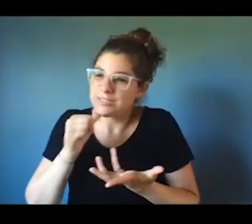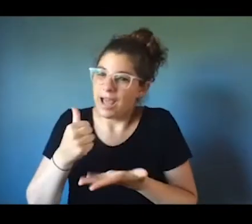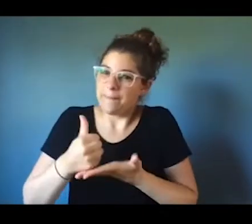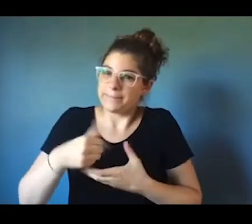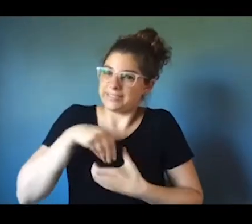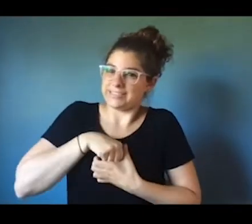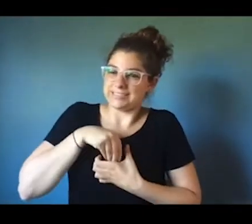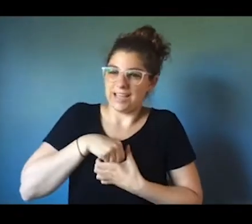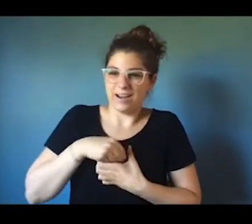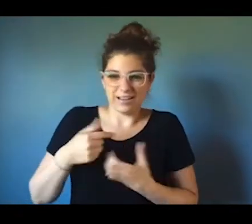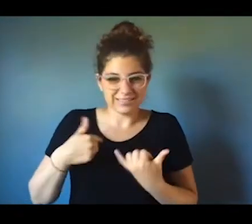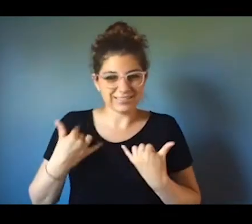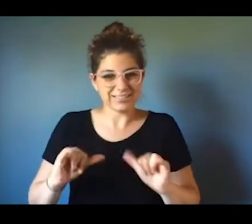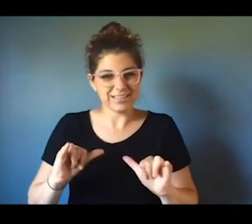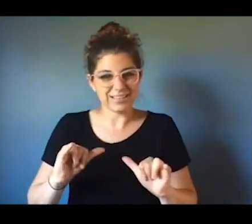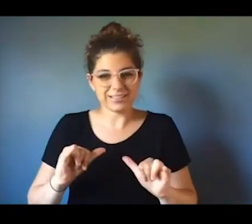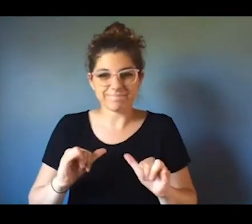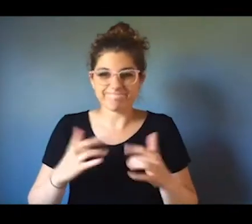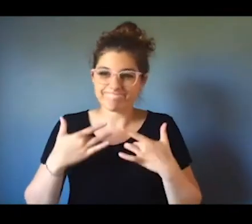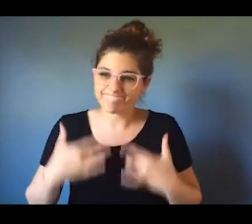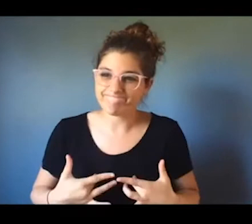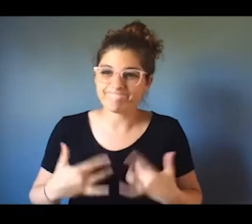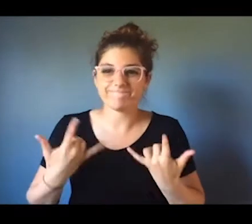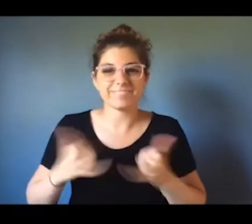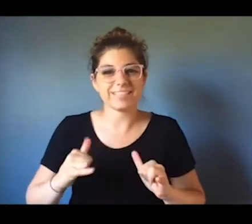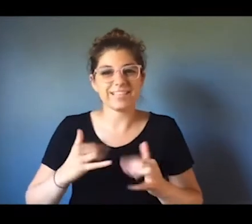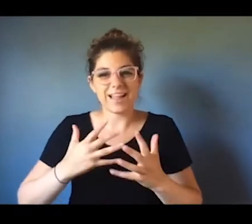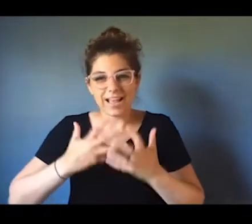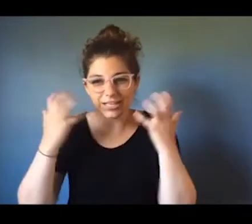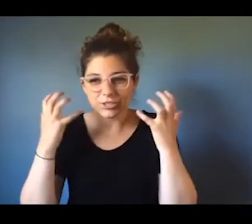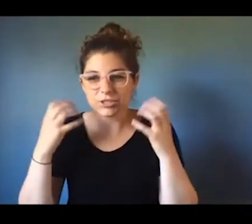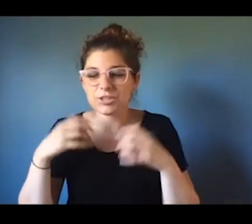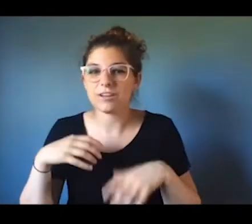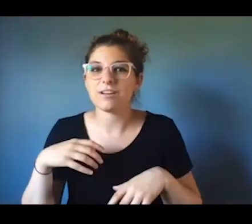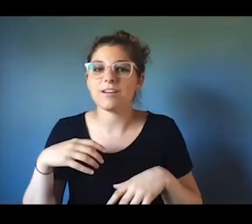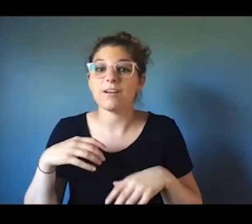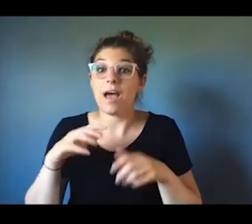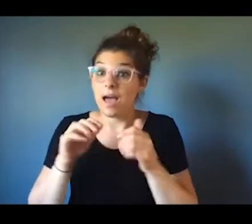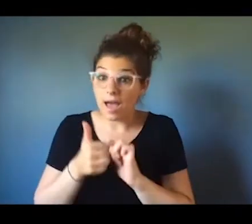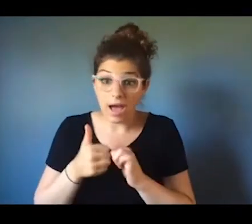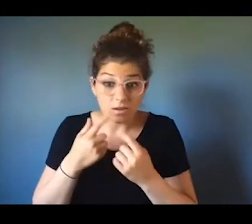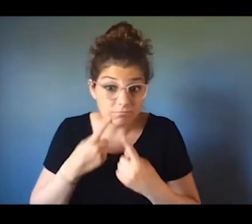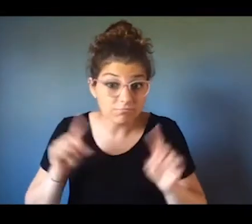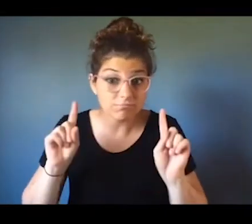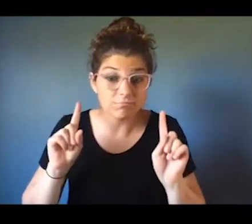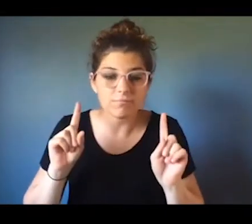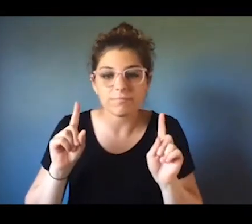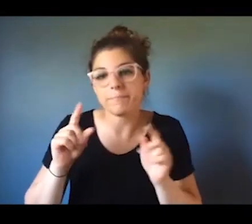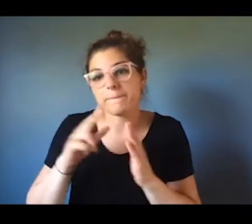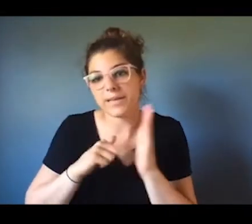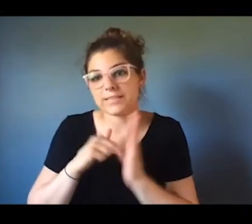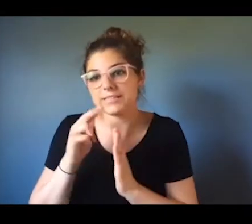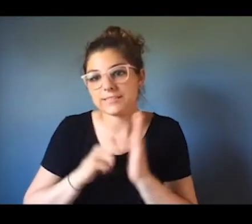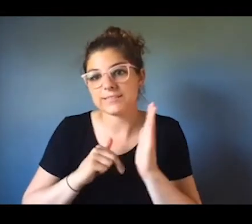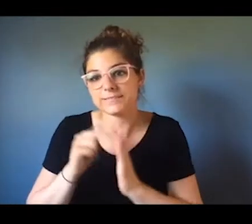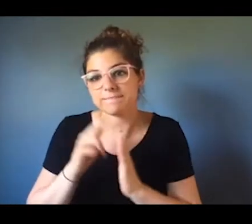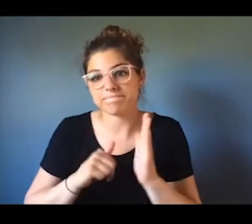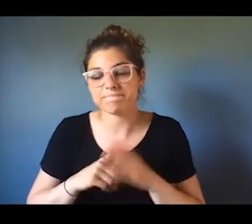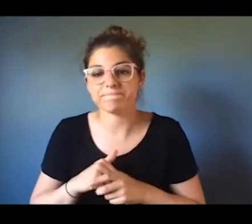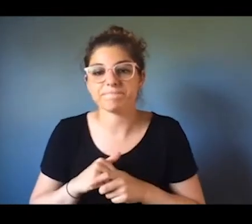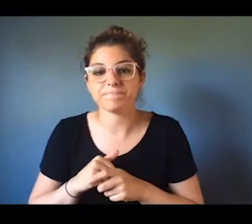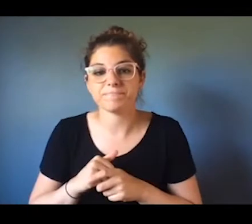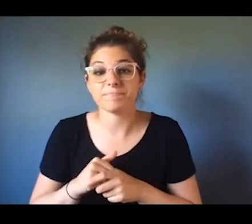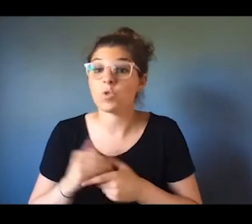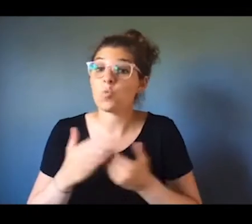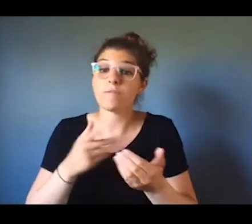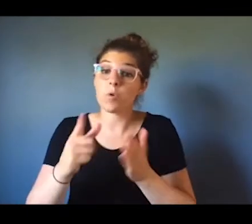helping, the inside. I still had the depression. I still had the anger. And the way that I got through that was through